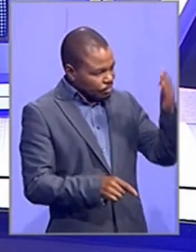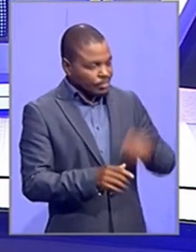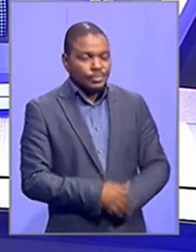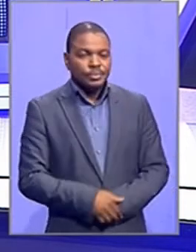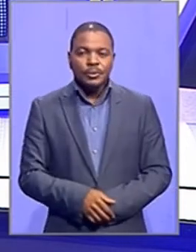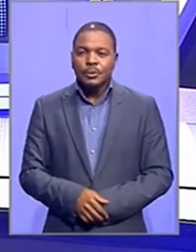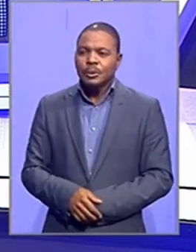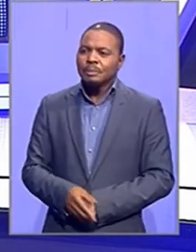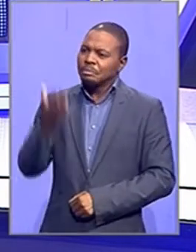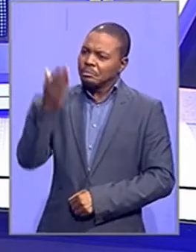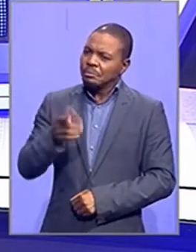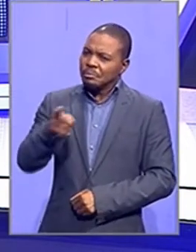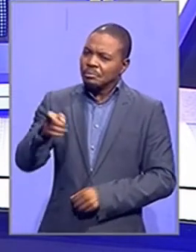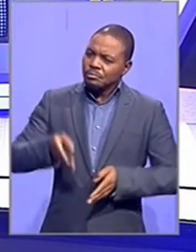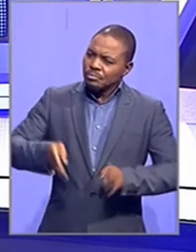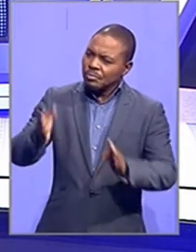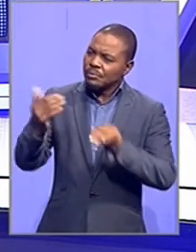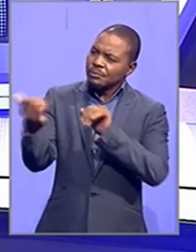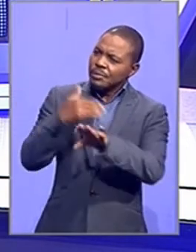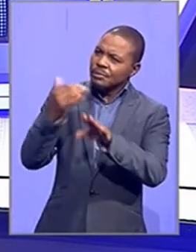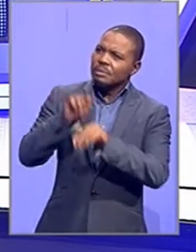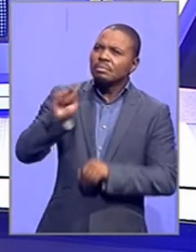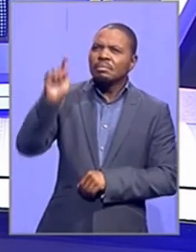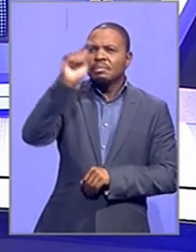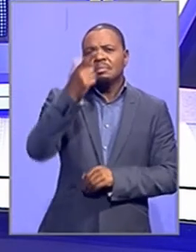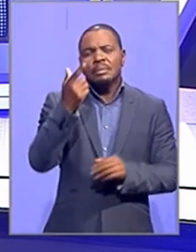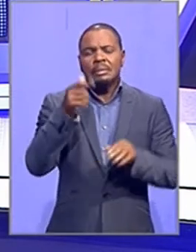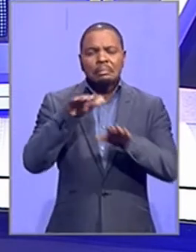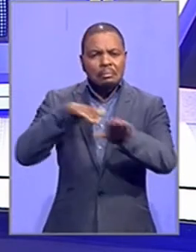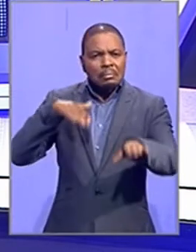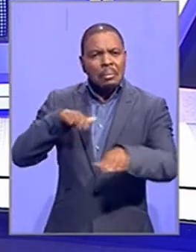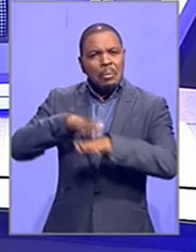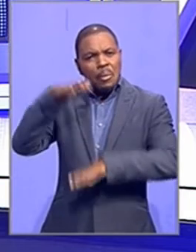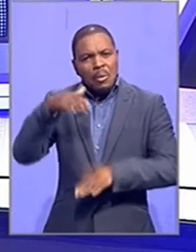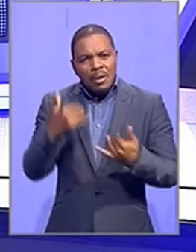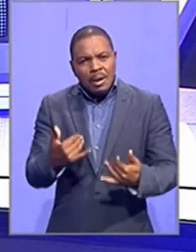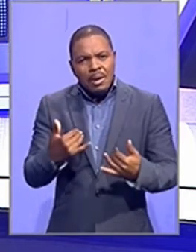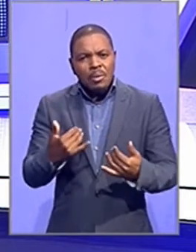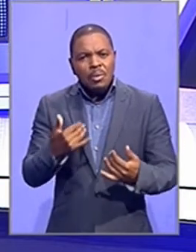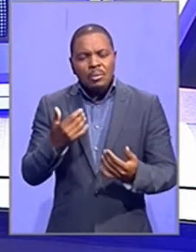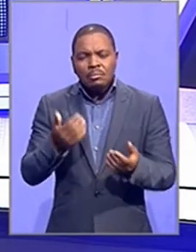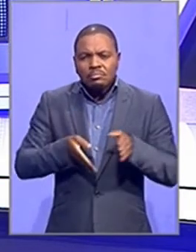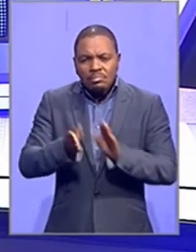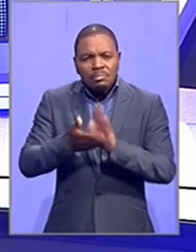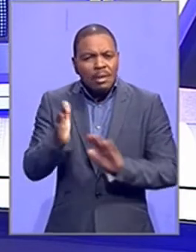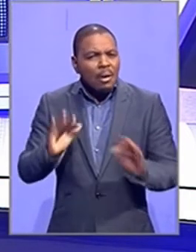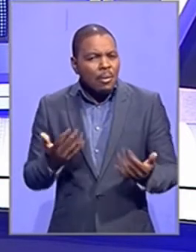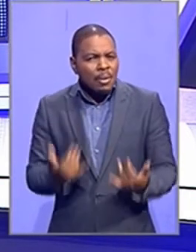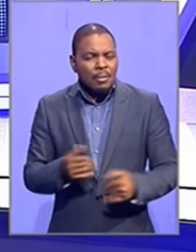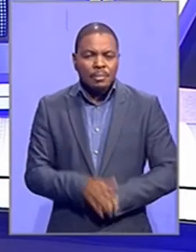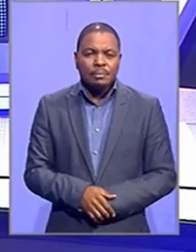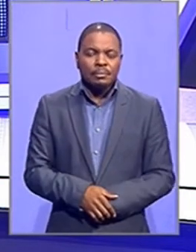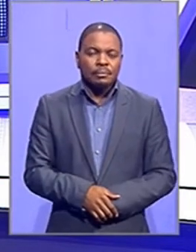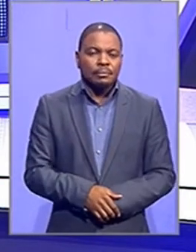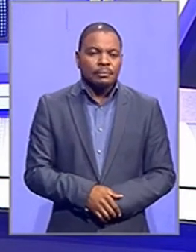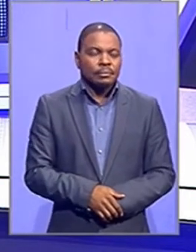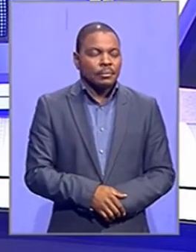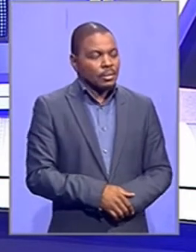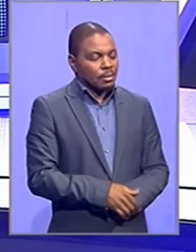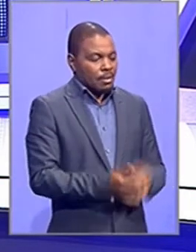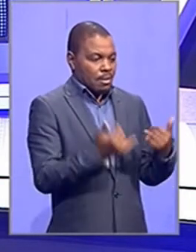Zwane, maemo a ntse jang mo ditselafefong tseo di tlwaelegileng ka tlhanaselo mo pakeng eno ya paseka mo nageng?